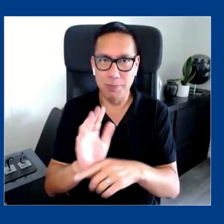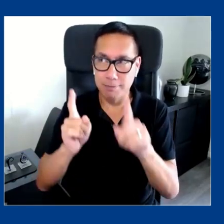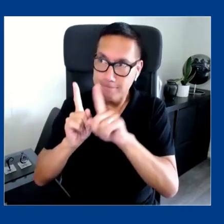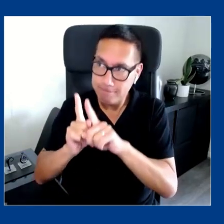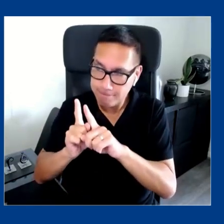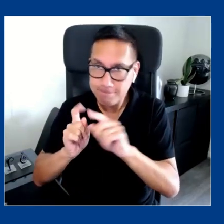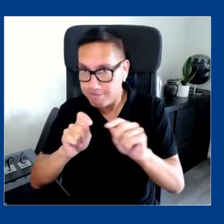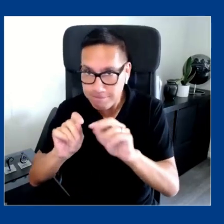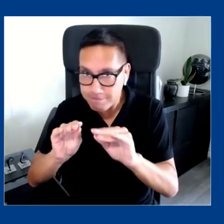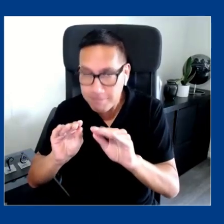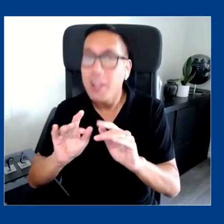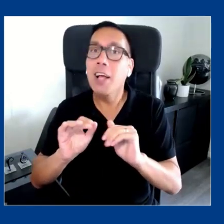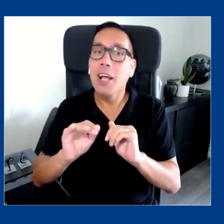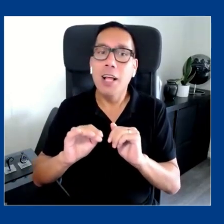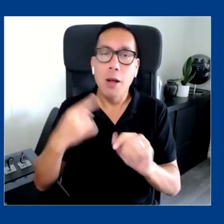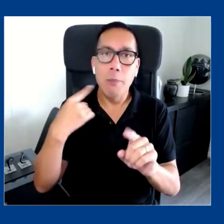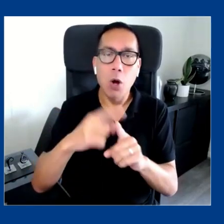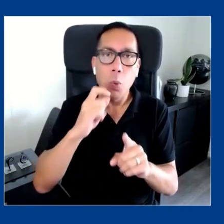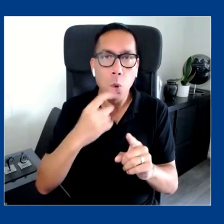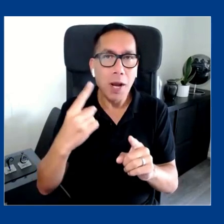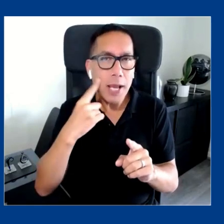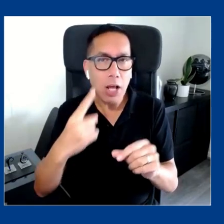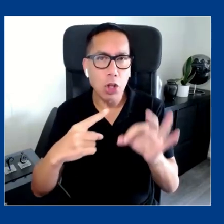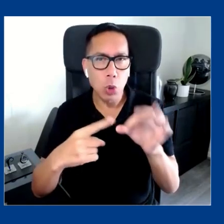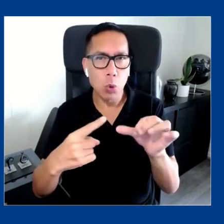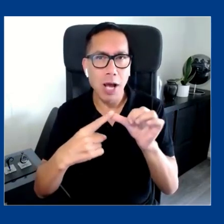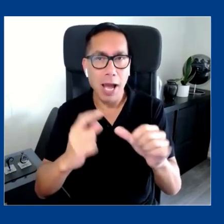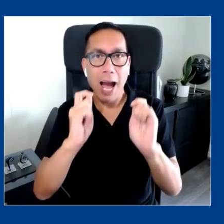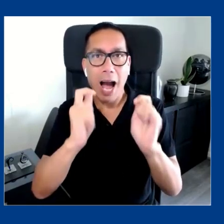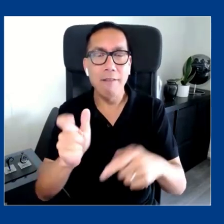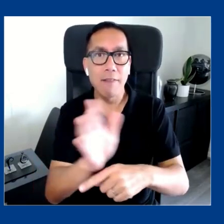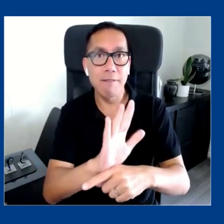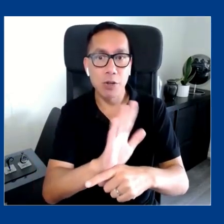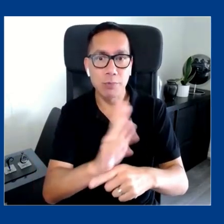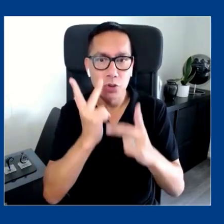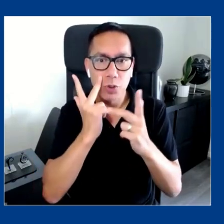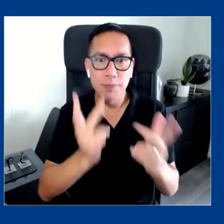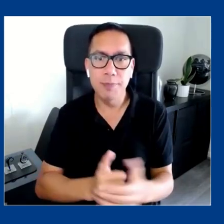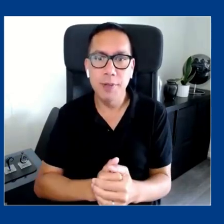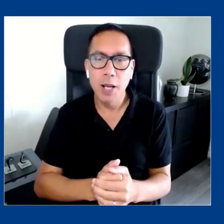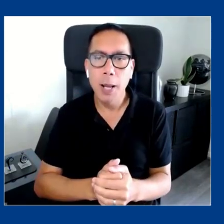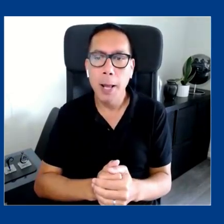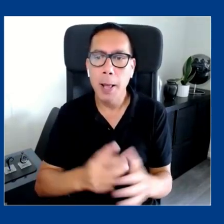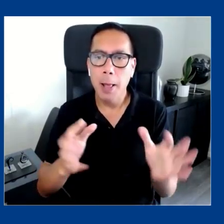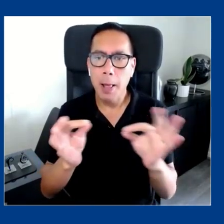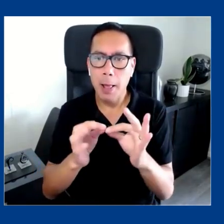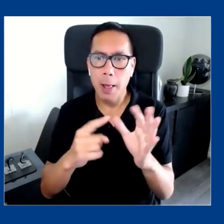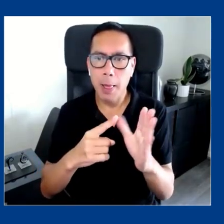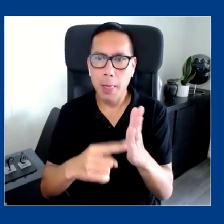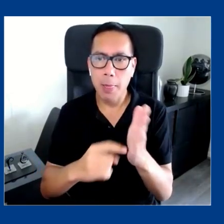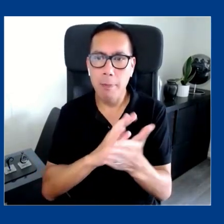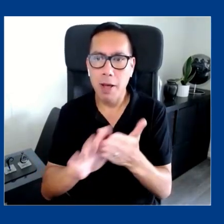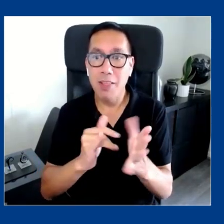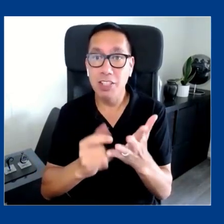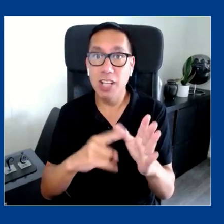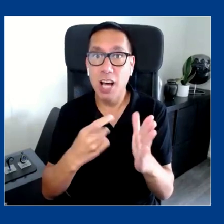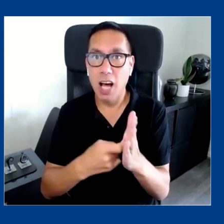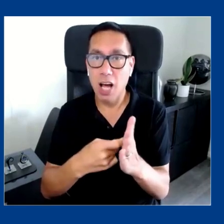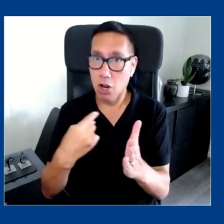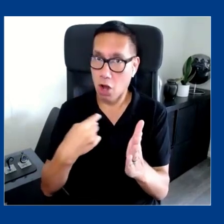session following the film's screening. Balthasar and I have worked together with his extended family and